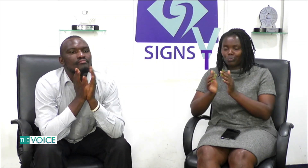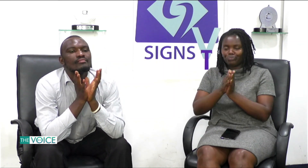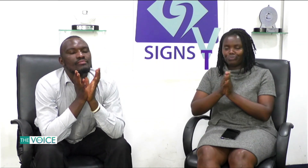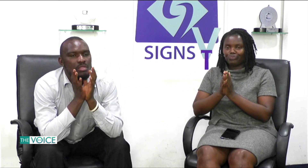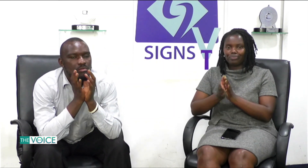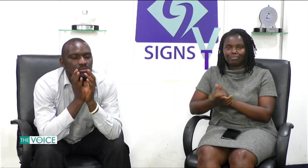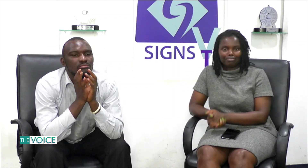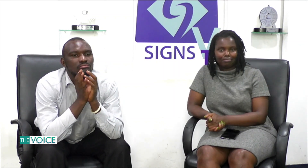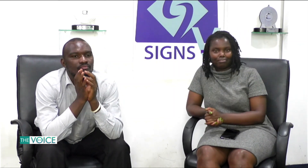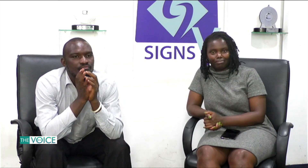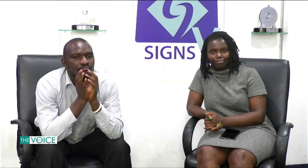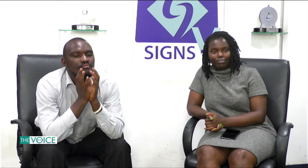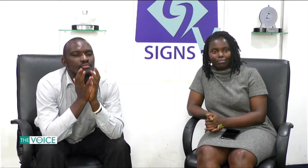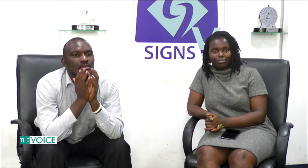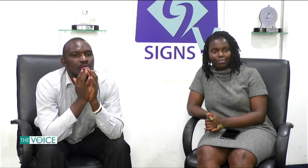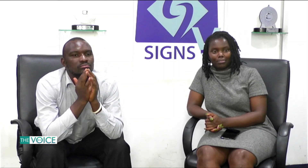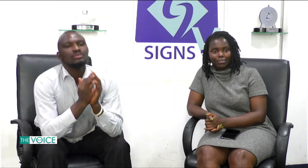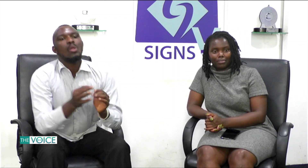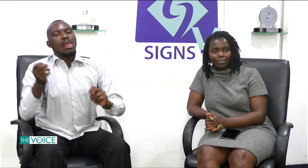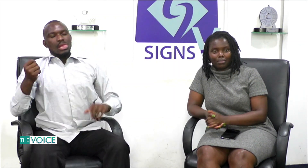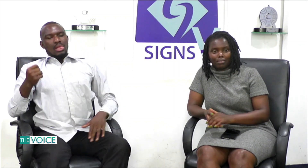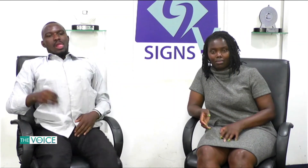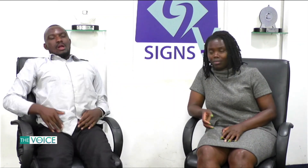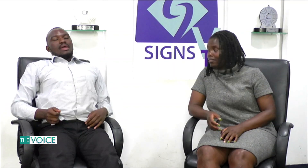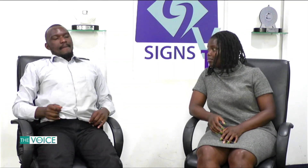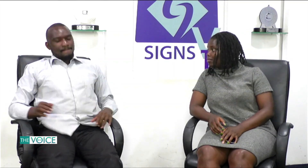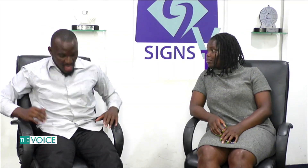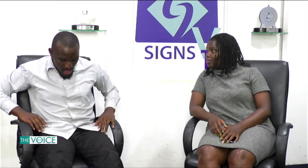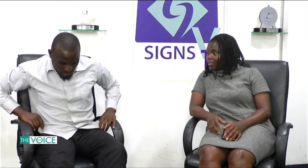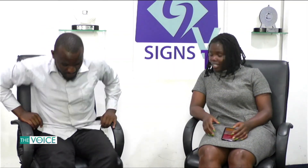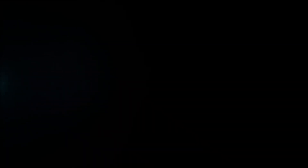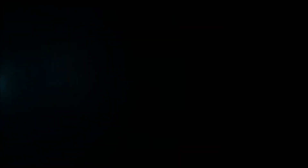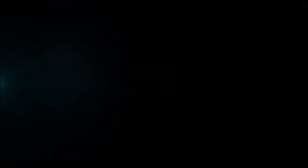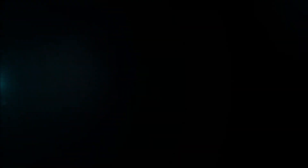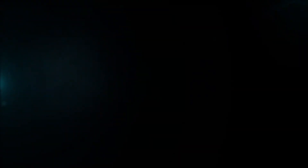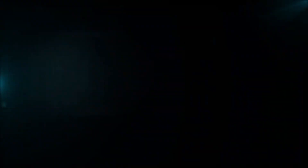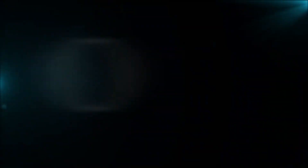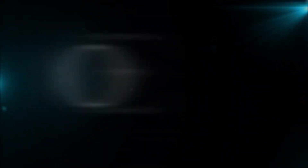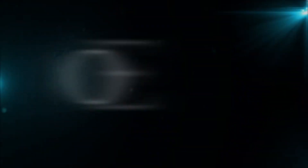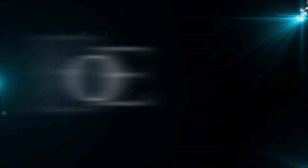then we'll be back to continue with his story. Okay.